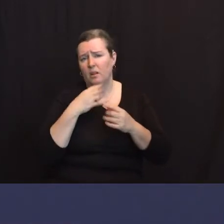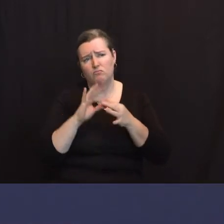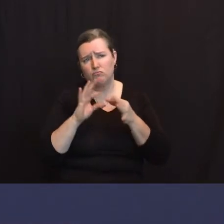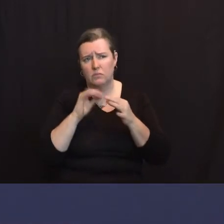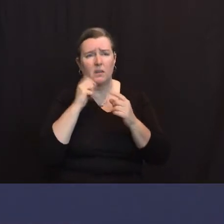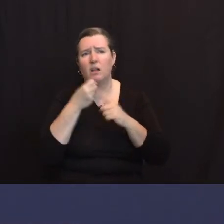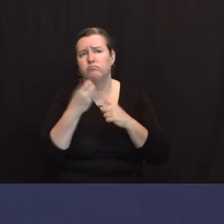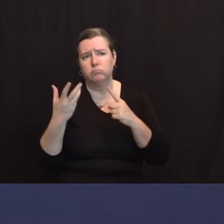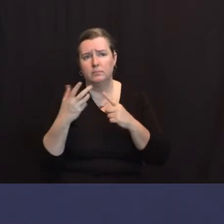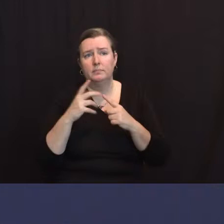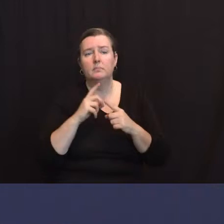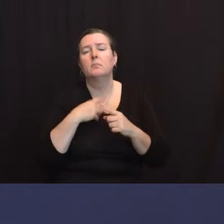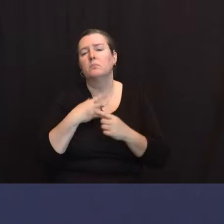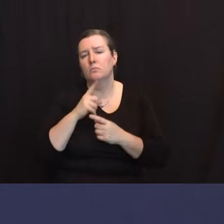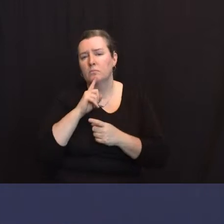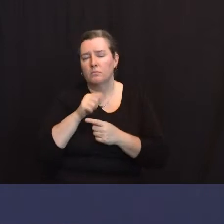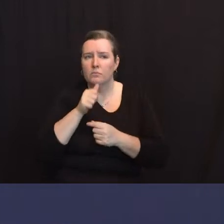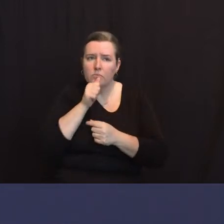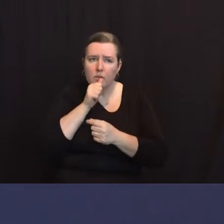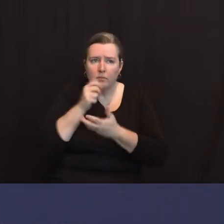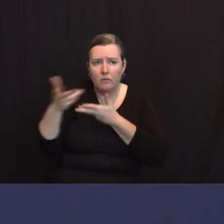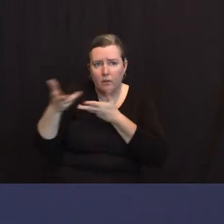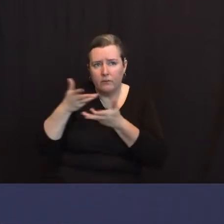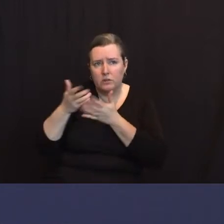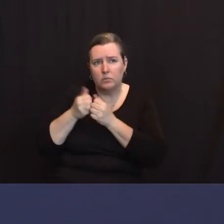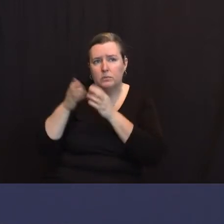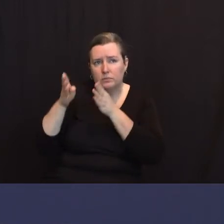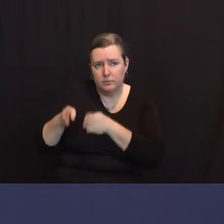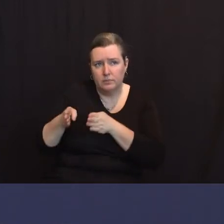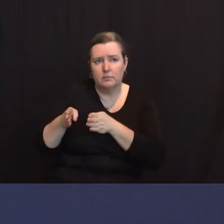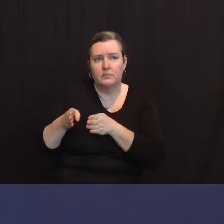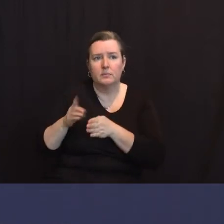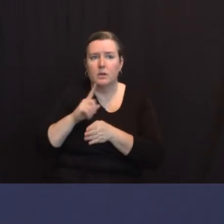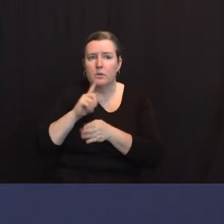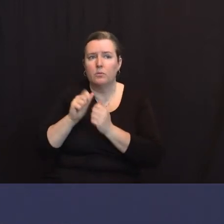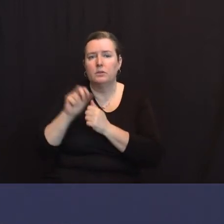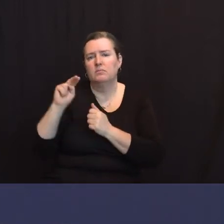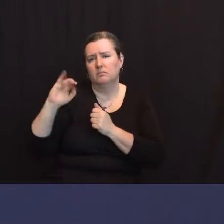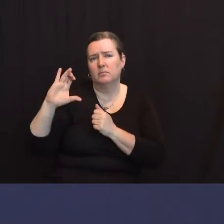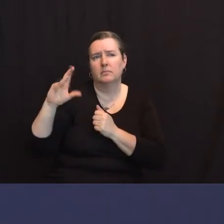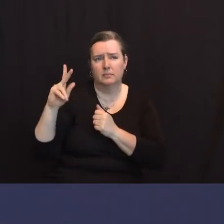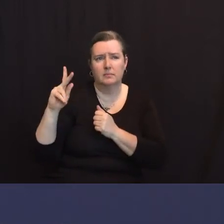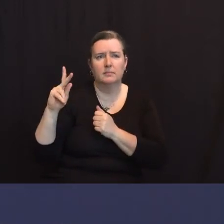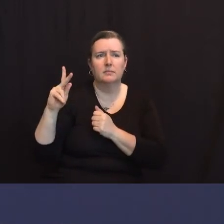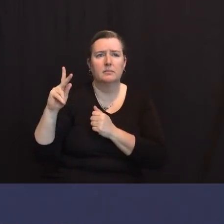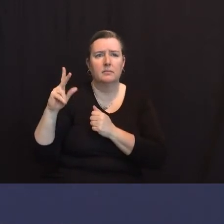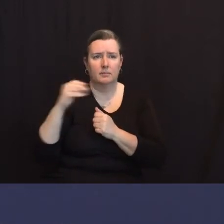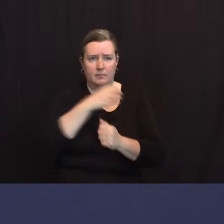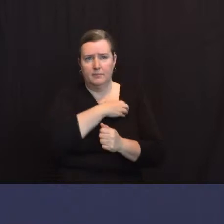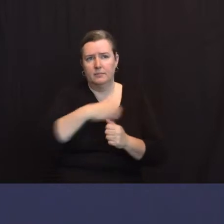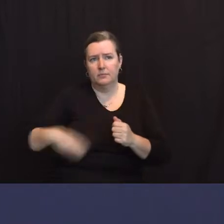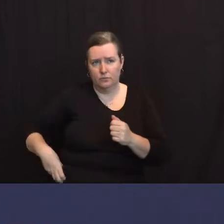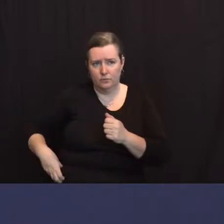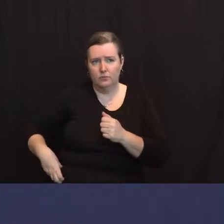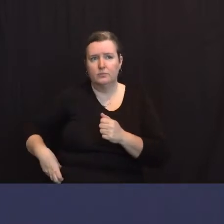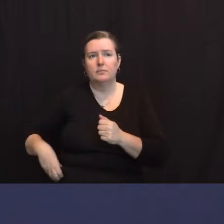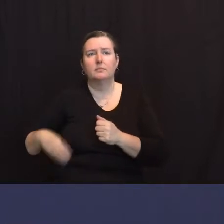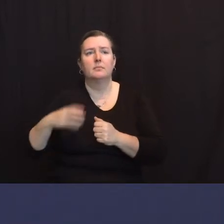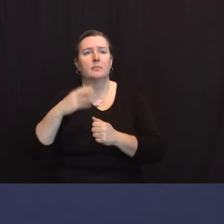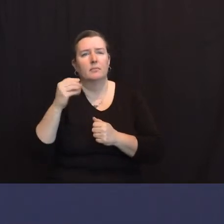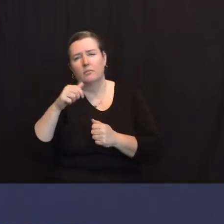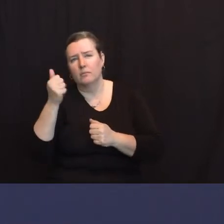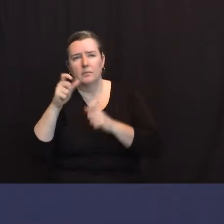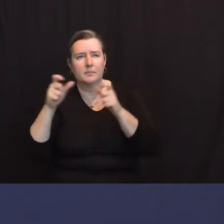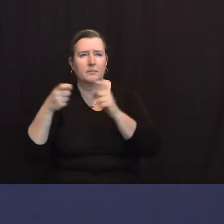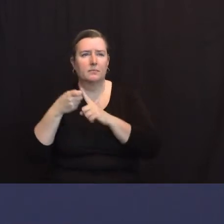but I had good conversation with both Nick, but also with the mayor, and a couple of other folks in Hudson County. I don't have